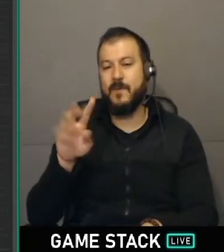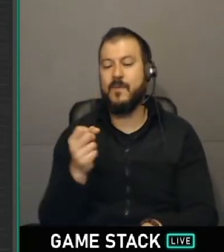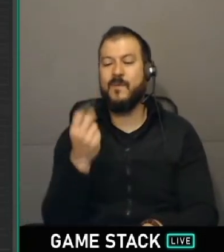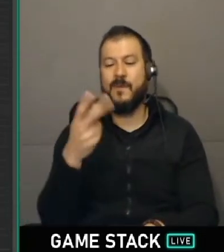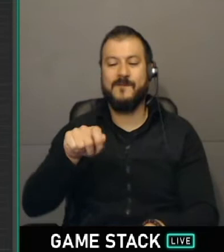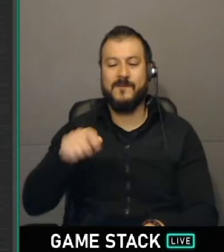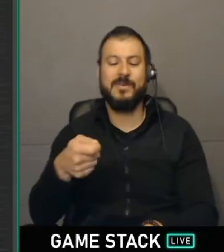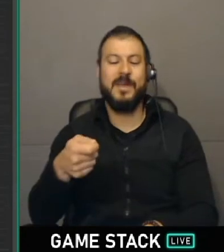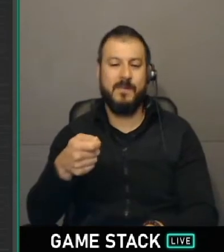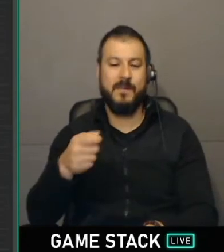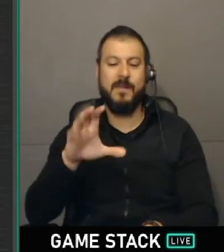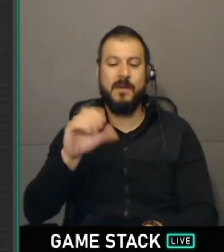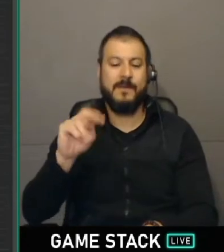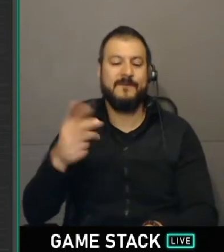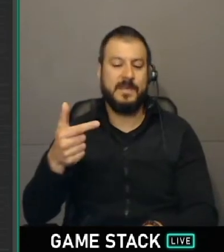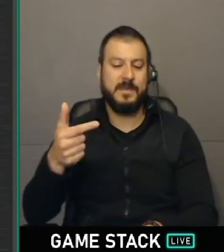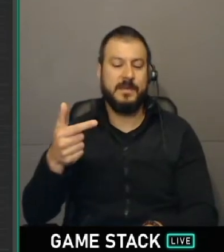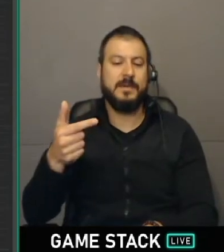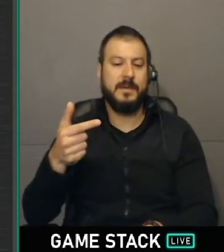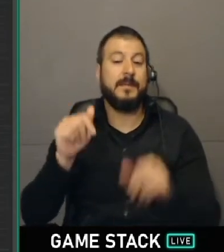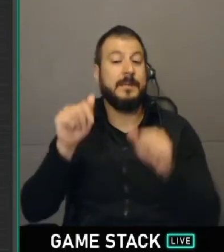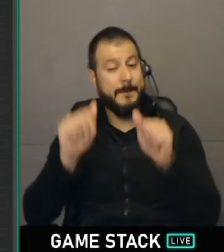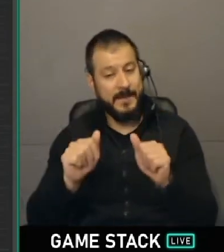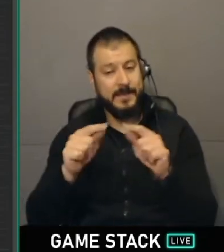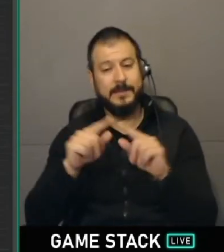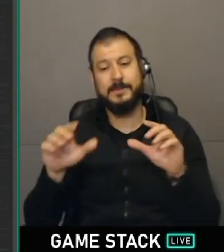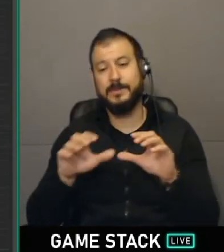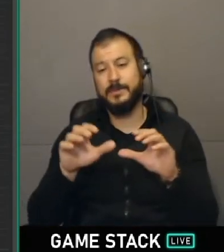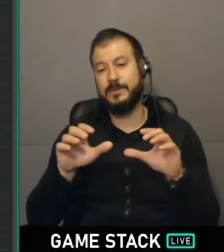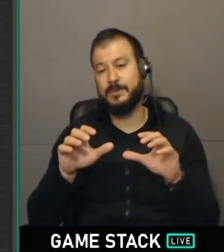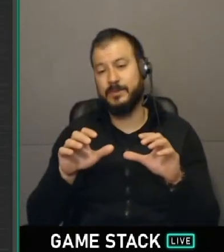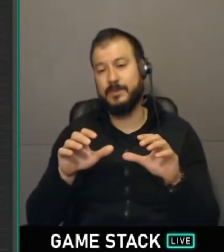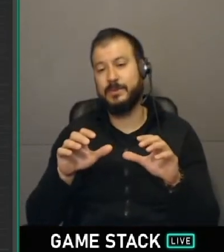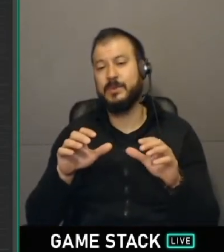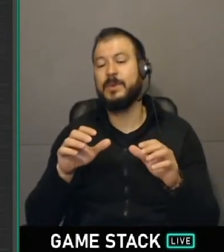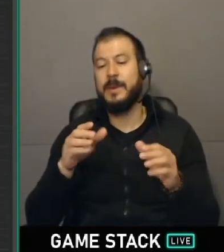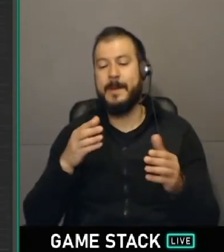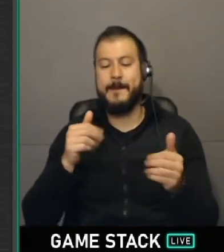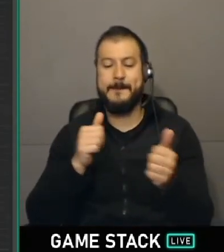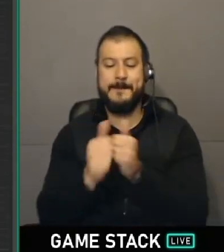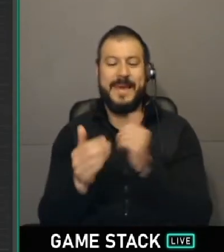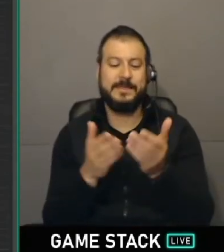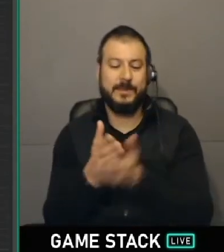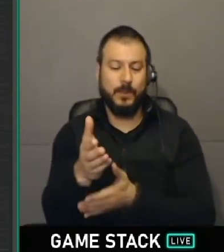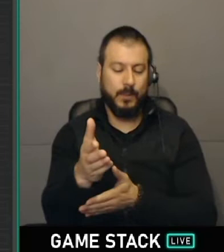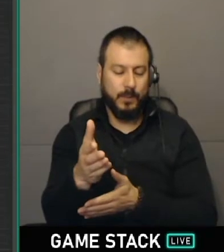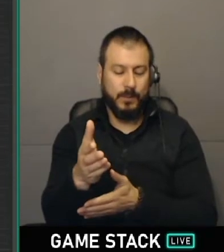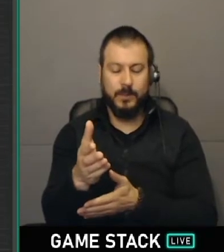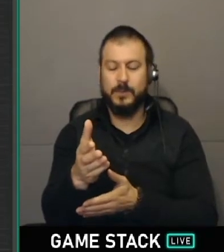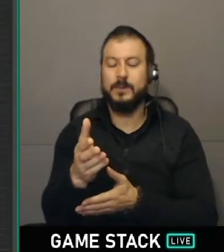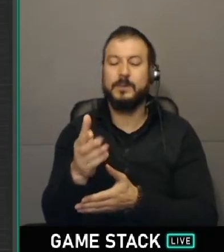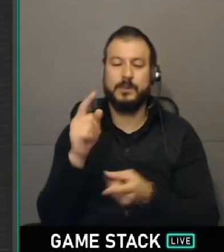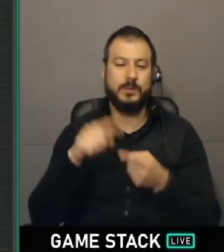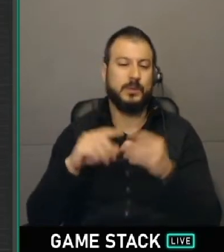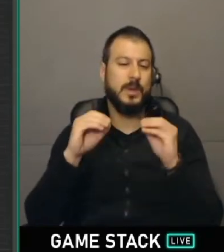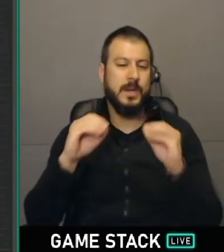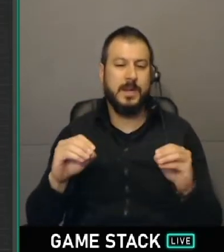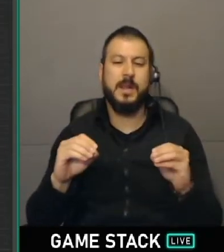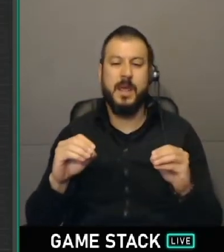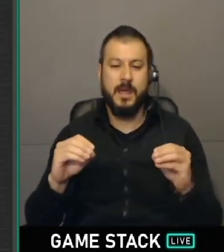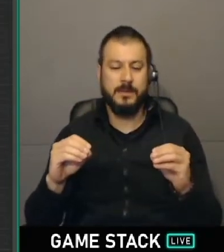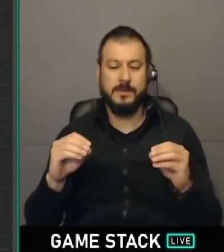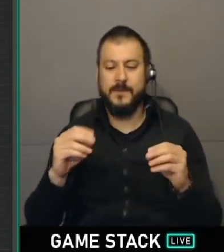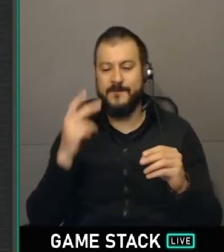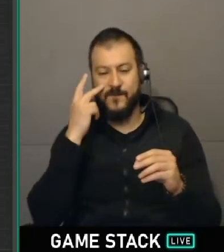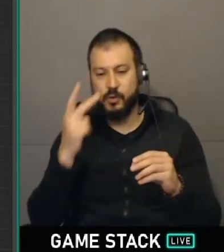configuration, the ability to do pass-through to non-virtualized sounds